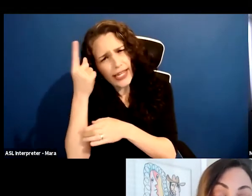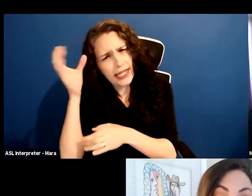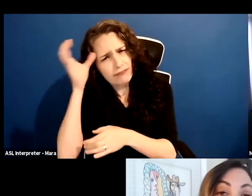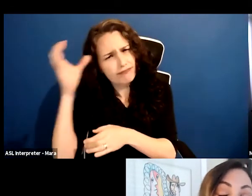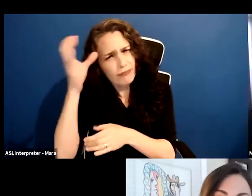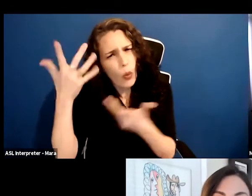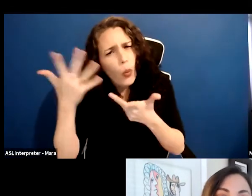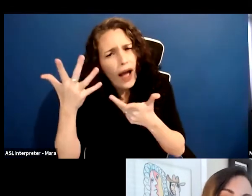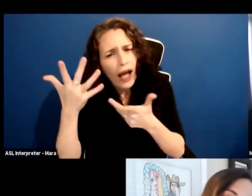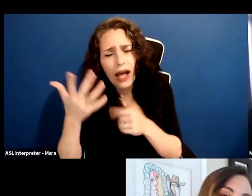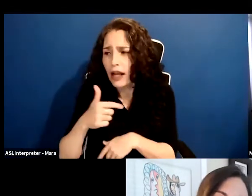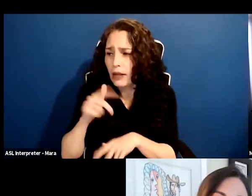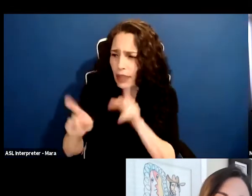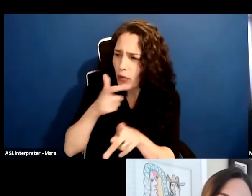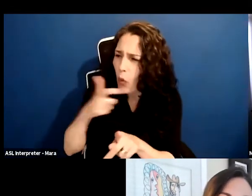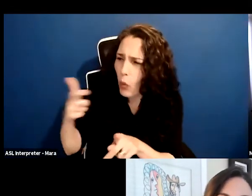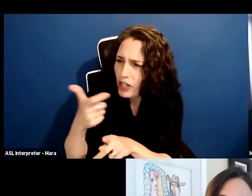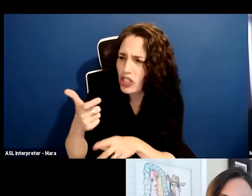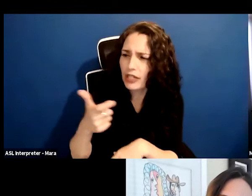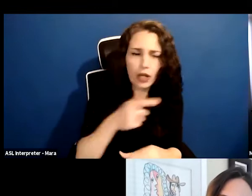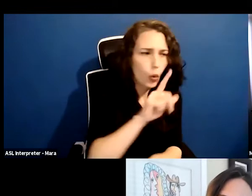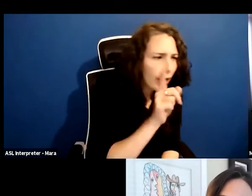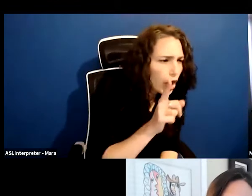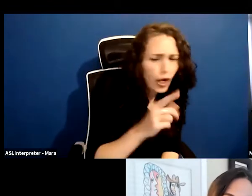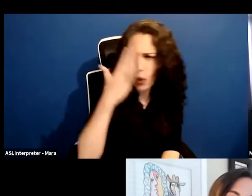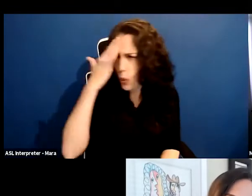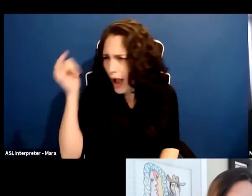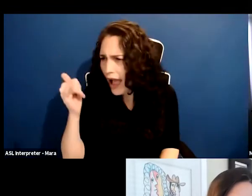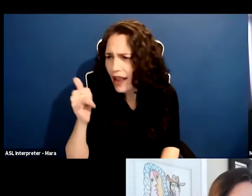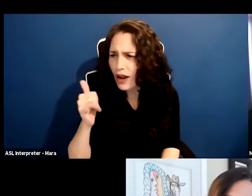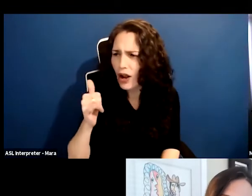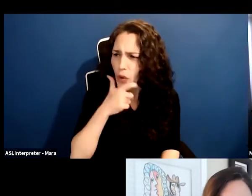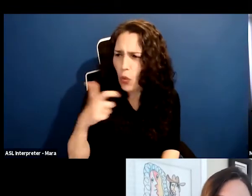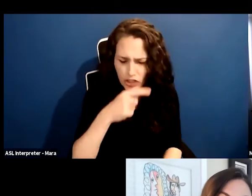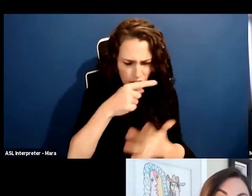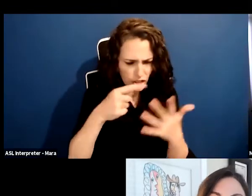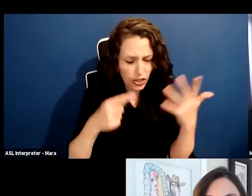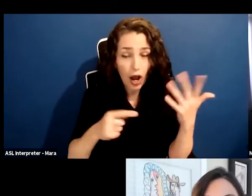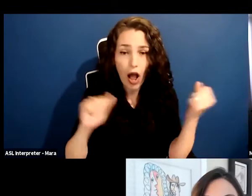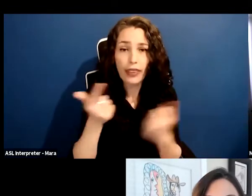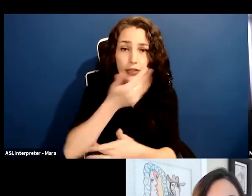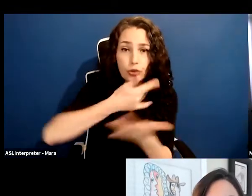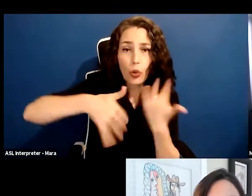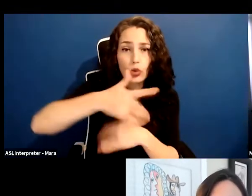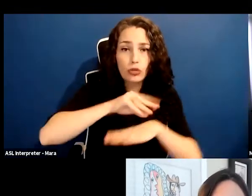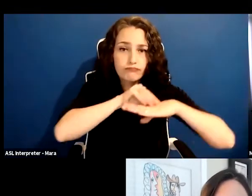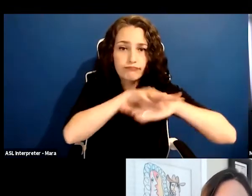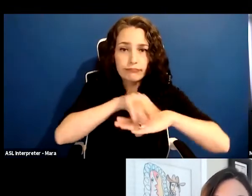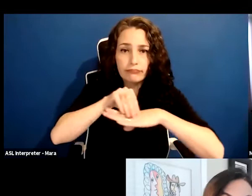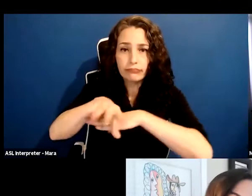watching and why and where they're watching it, and other social influences that impact how we